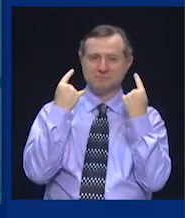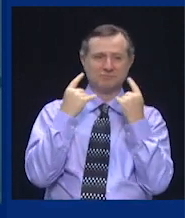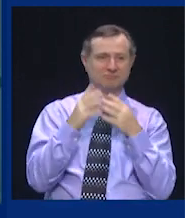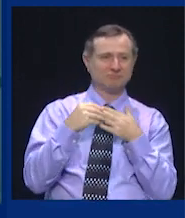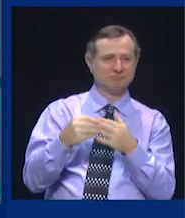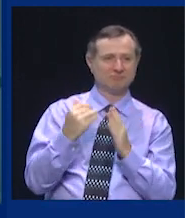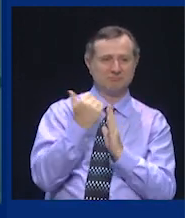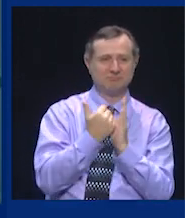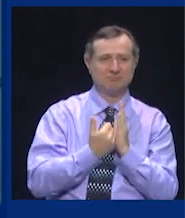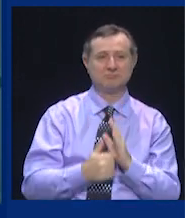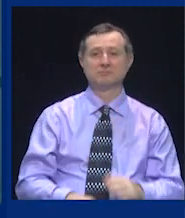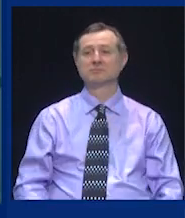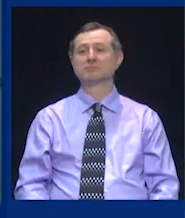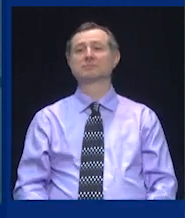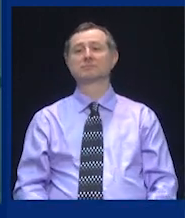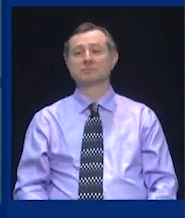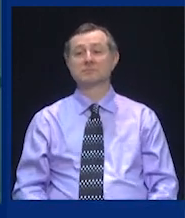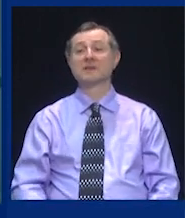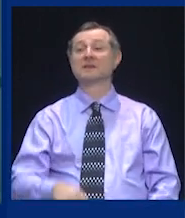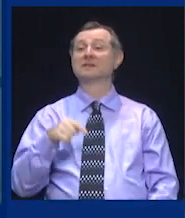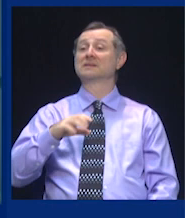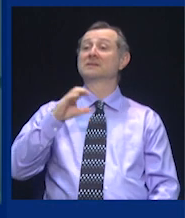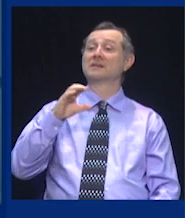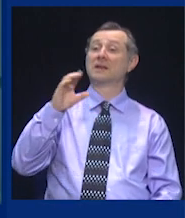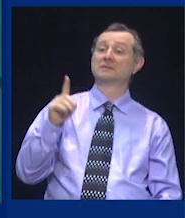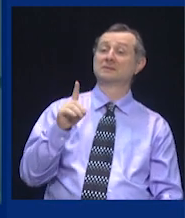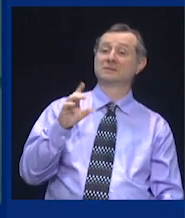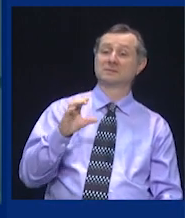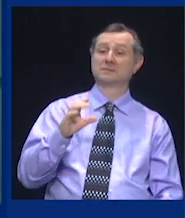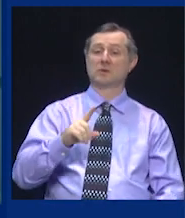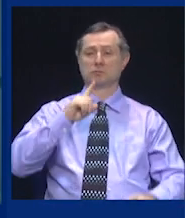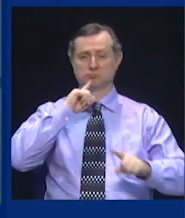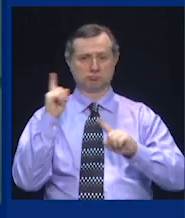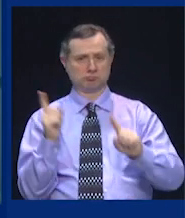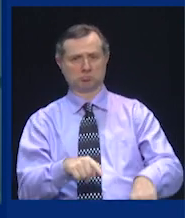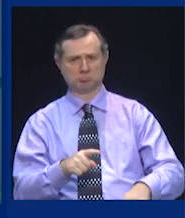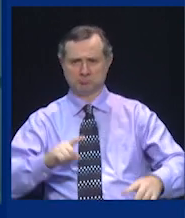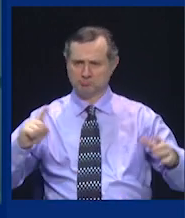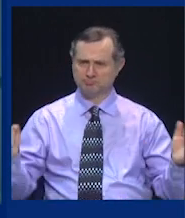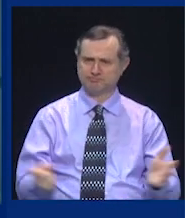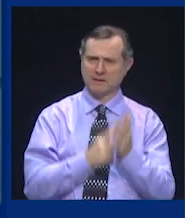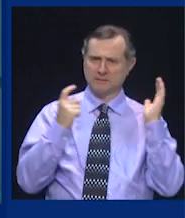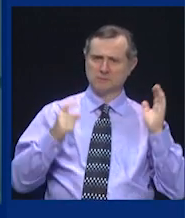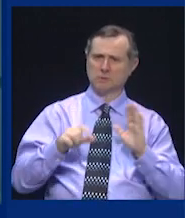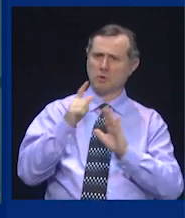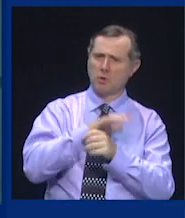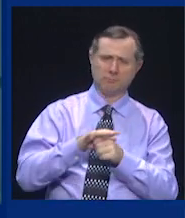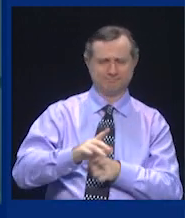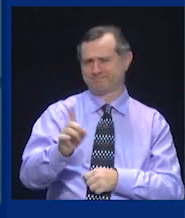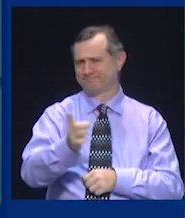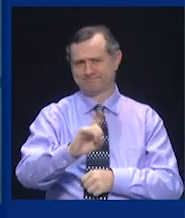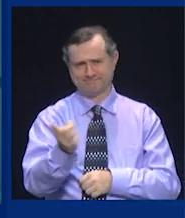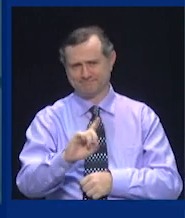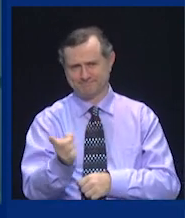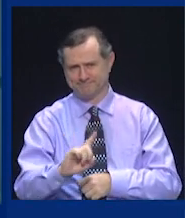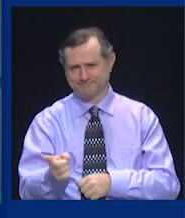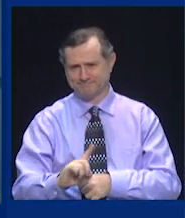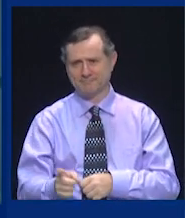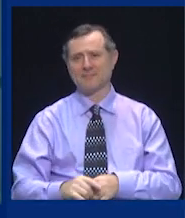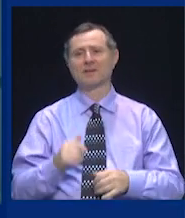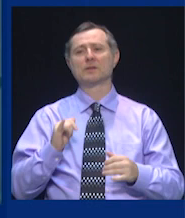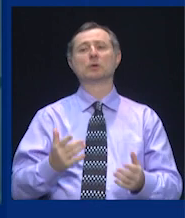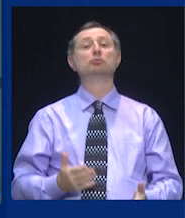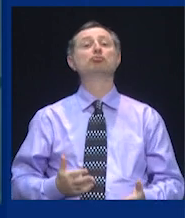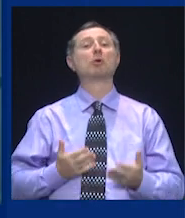governments. CDC doesn't mandate local governments do it. They recommend.